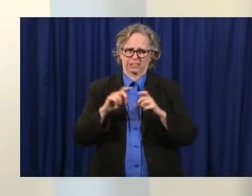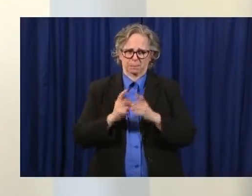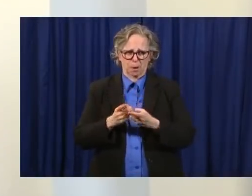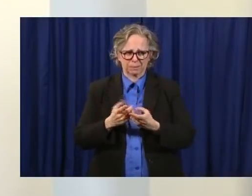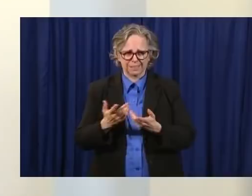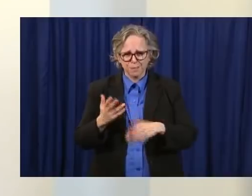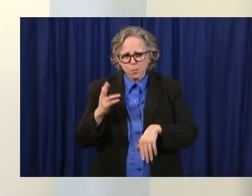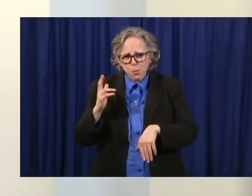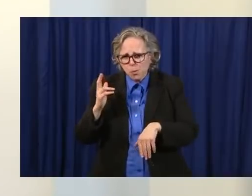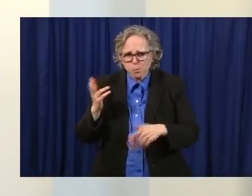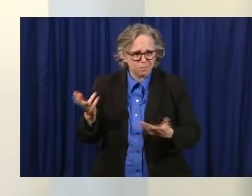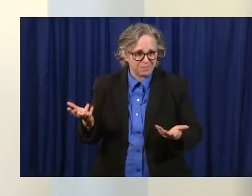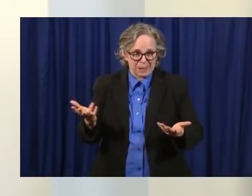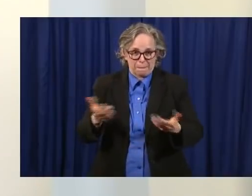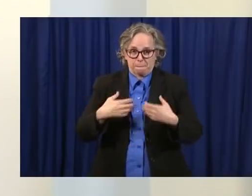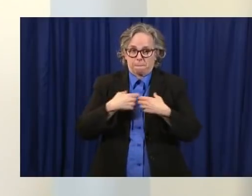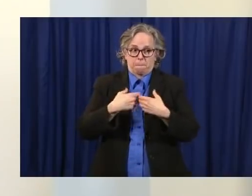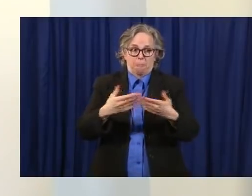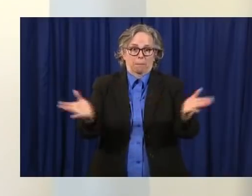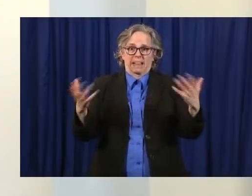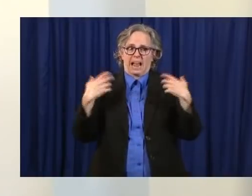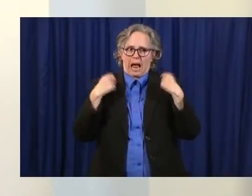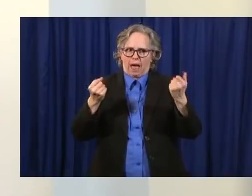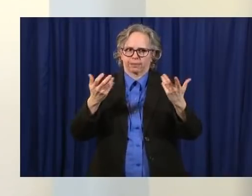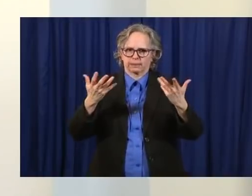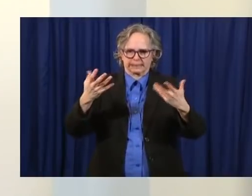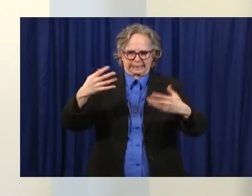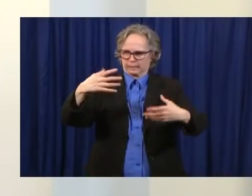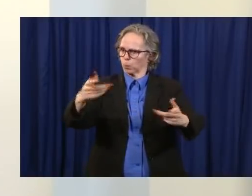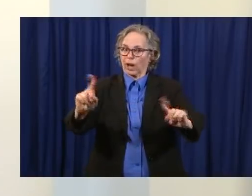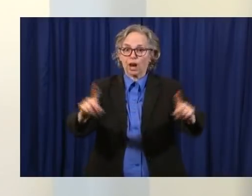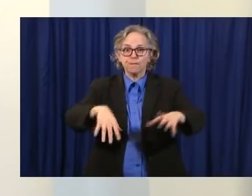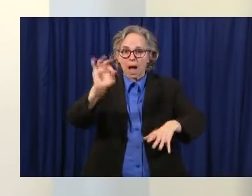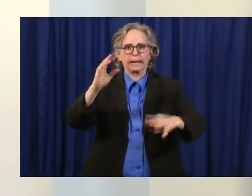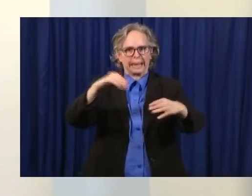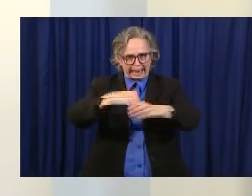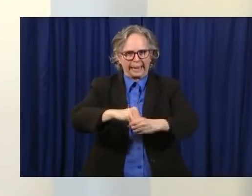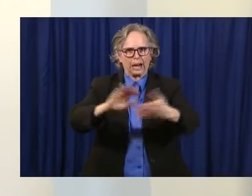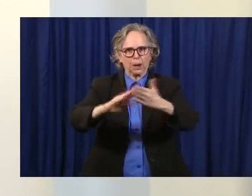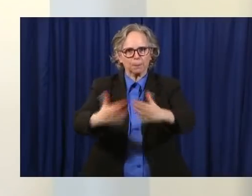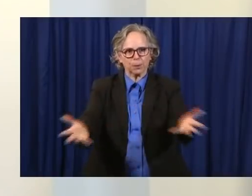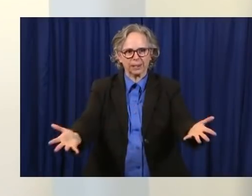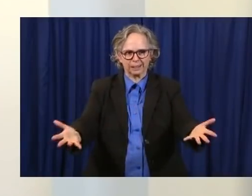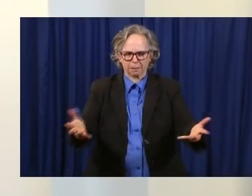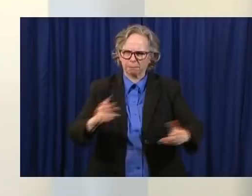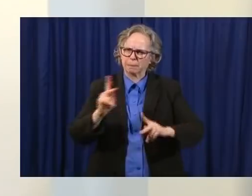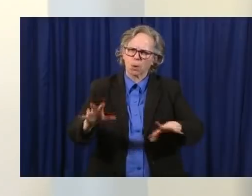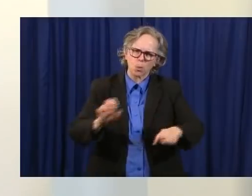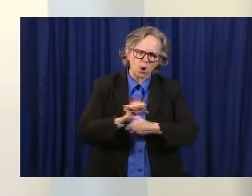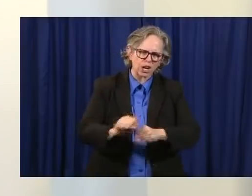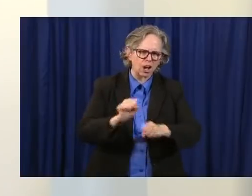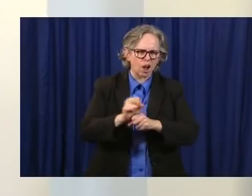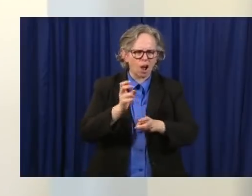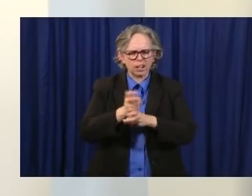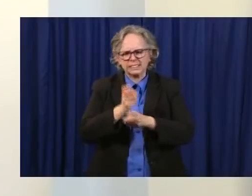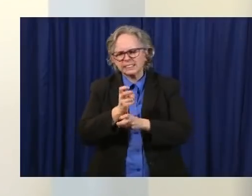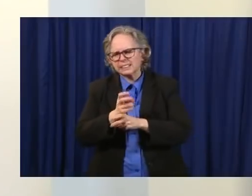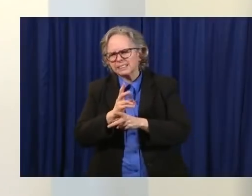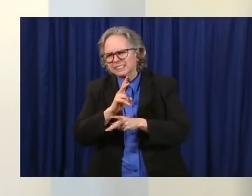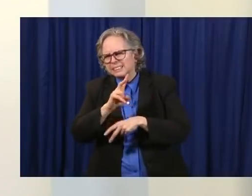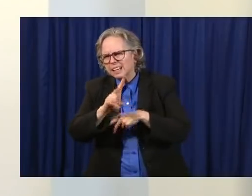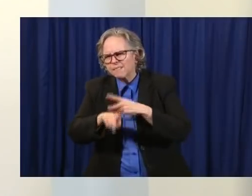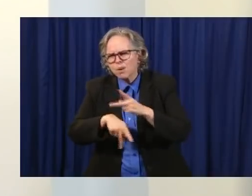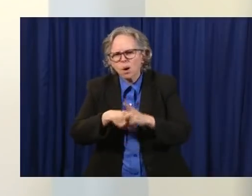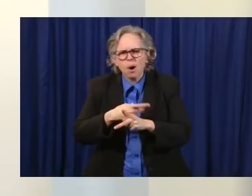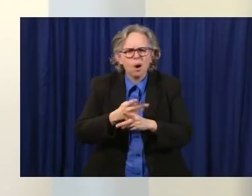in communities and on the ground, are really working hard to address all populations, especially